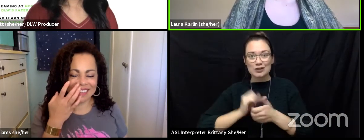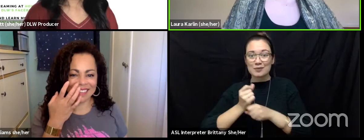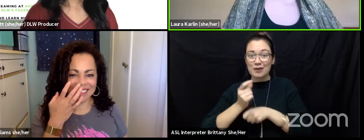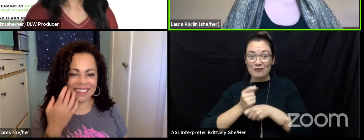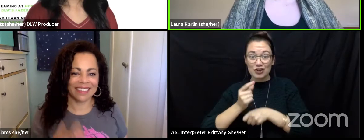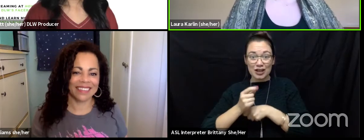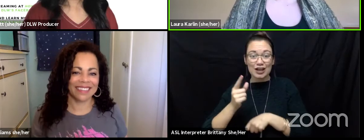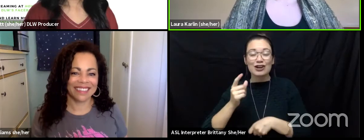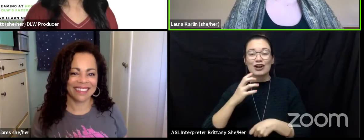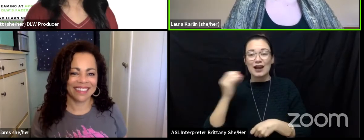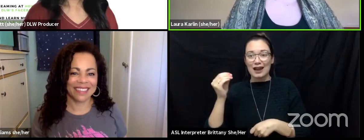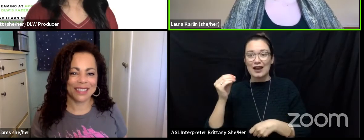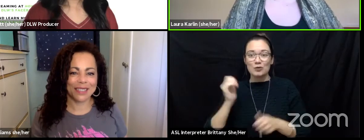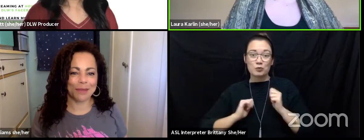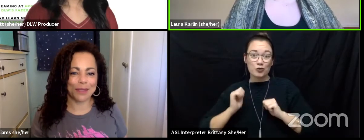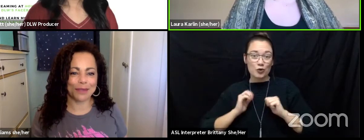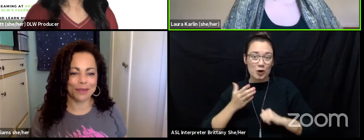them.